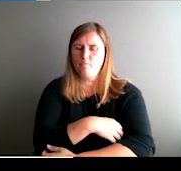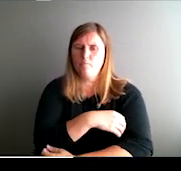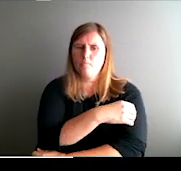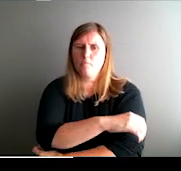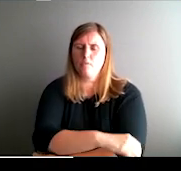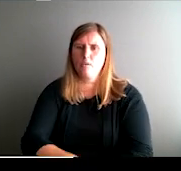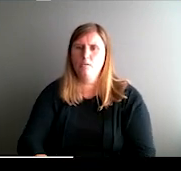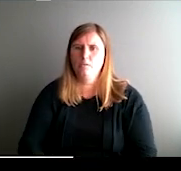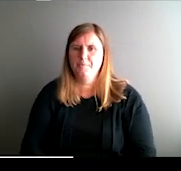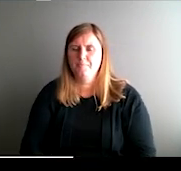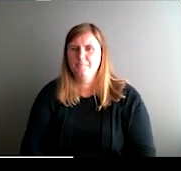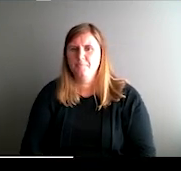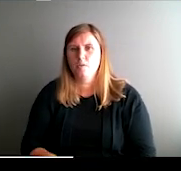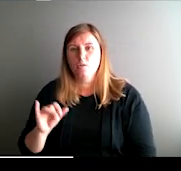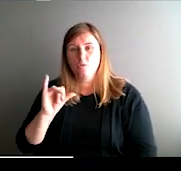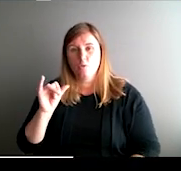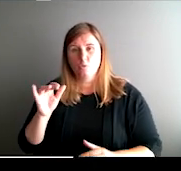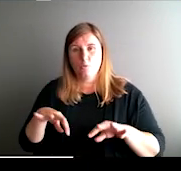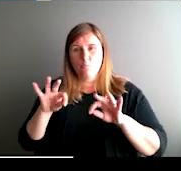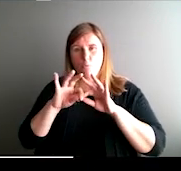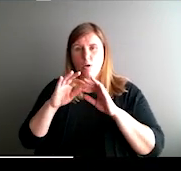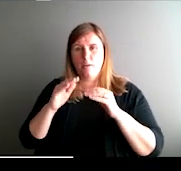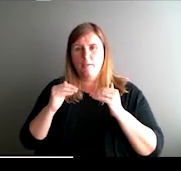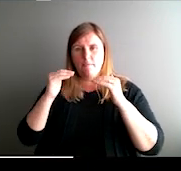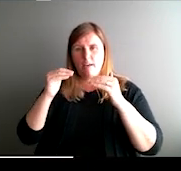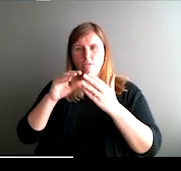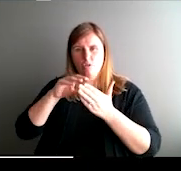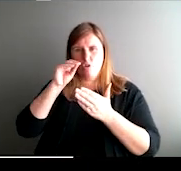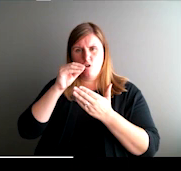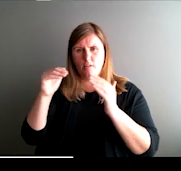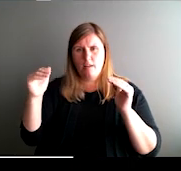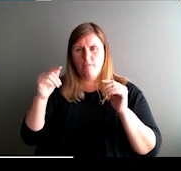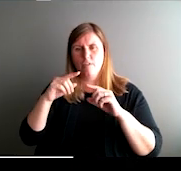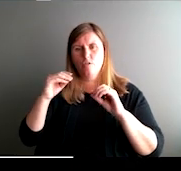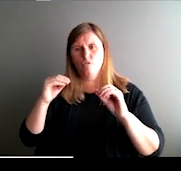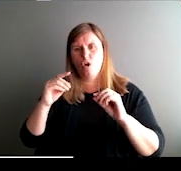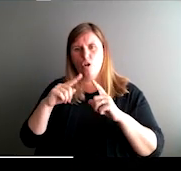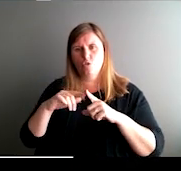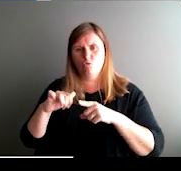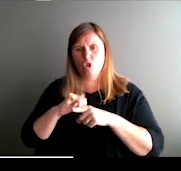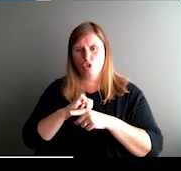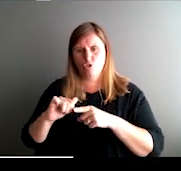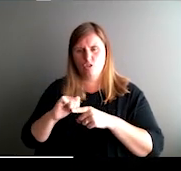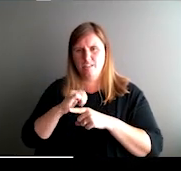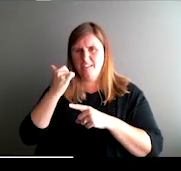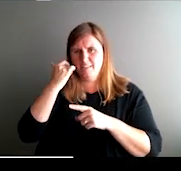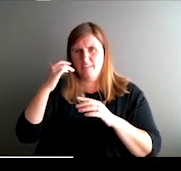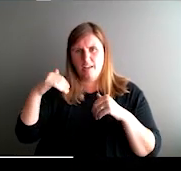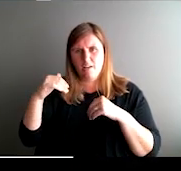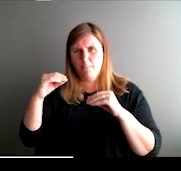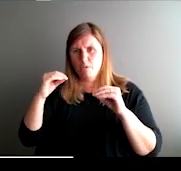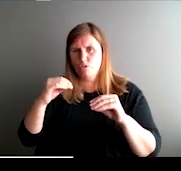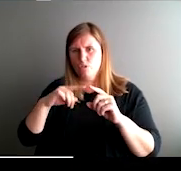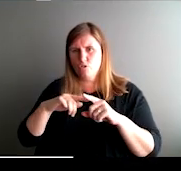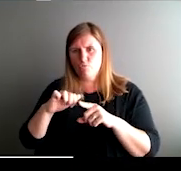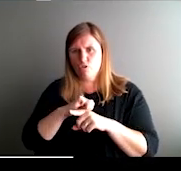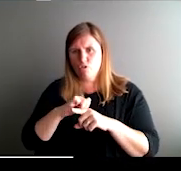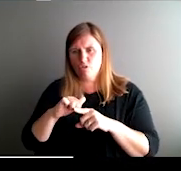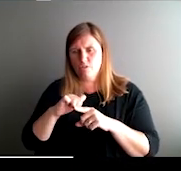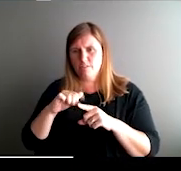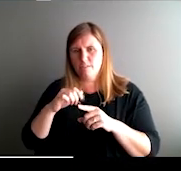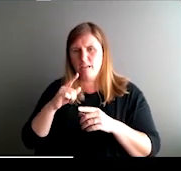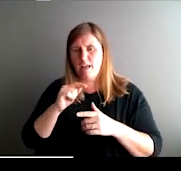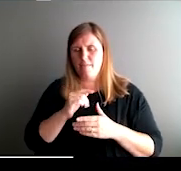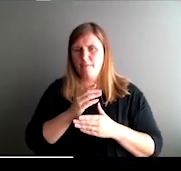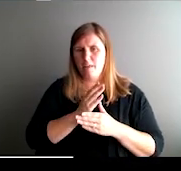It's also important at the advanced learner level that students have been taught to rehearse. If they have not been taught to rehearse at the